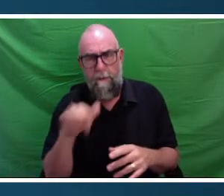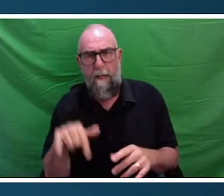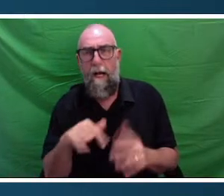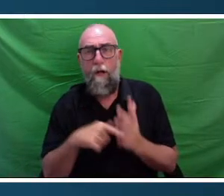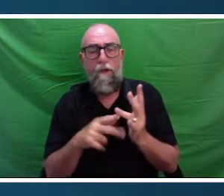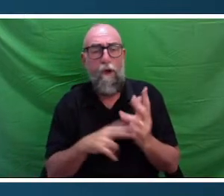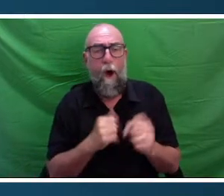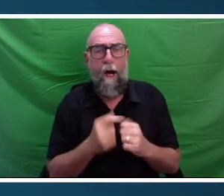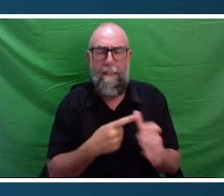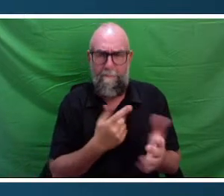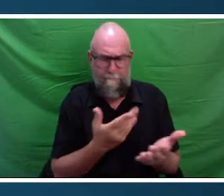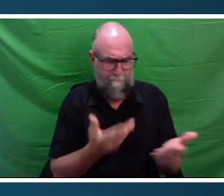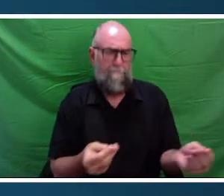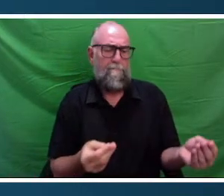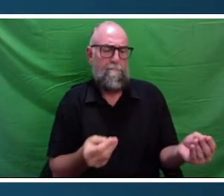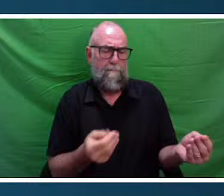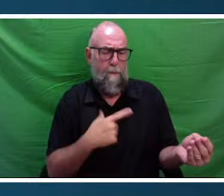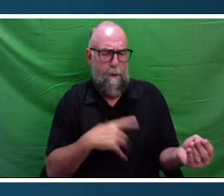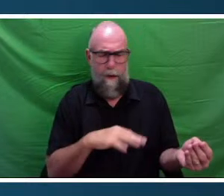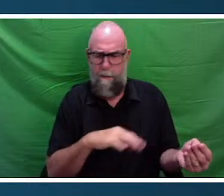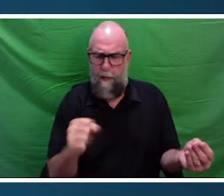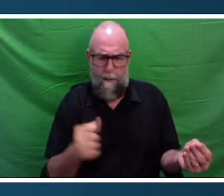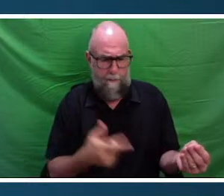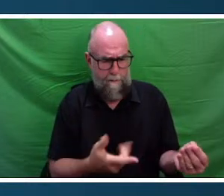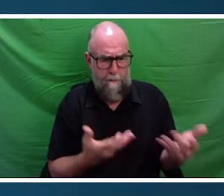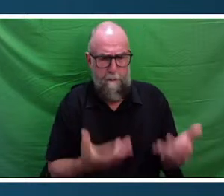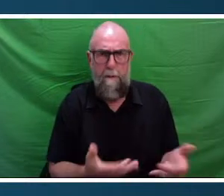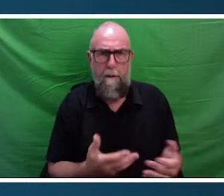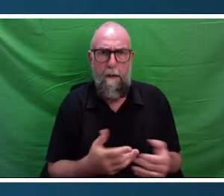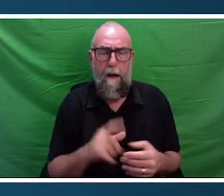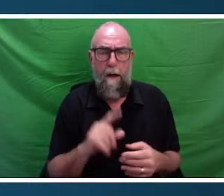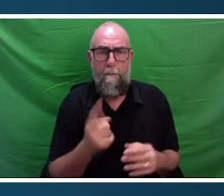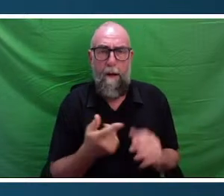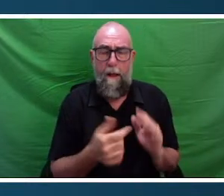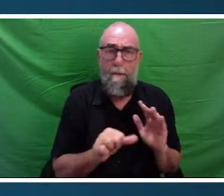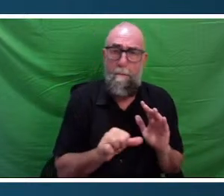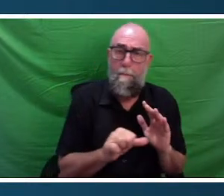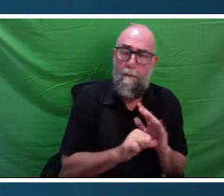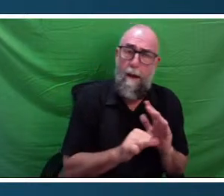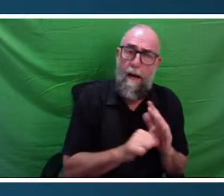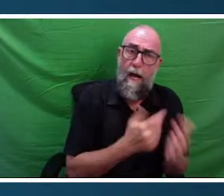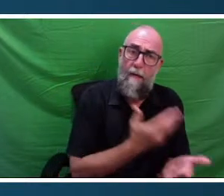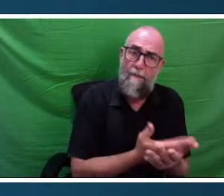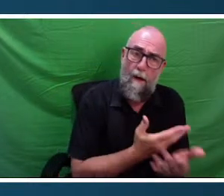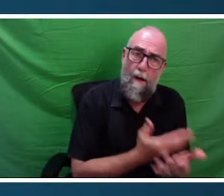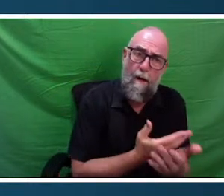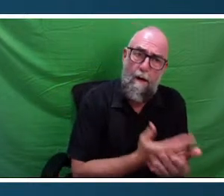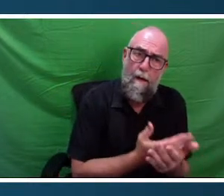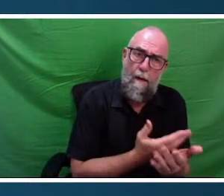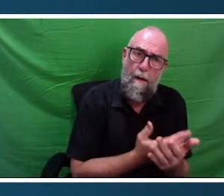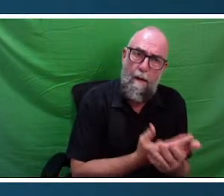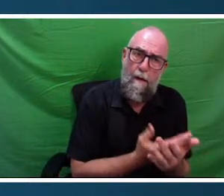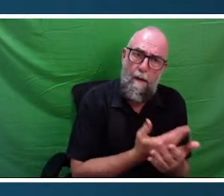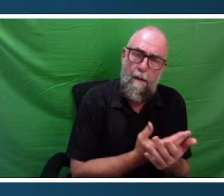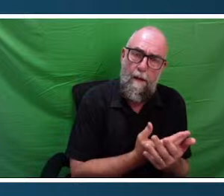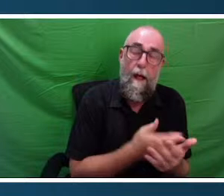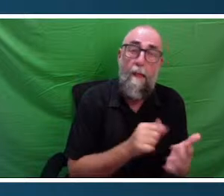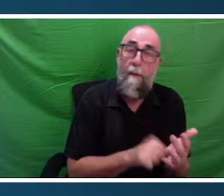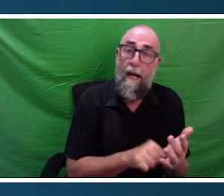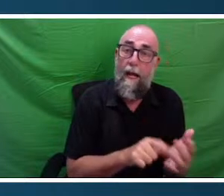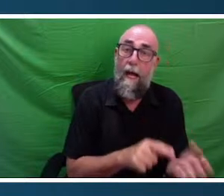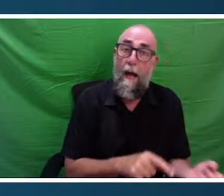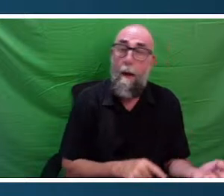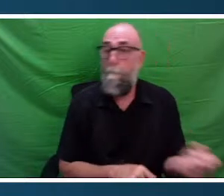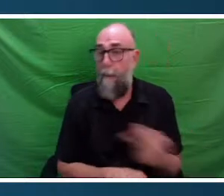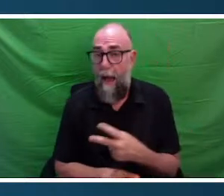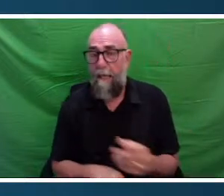how. But then you can see the savings that are left over. So the savings are either getting carted back or sent back in remittances, which I'll